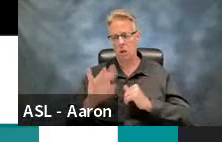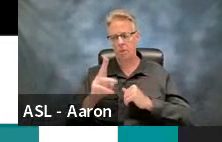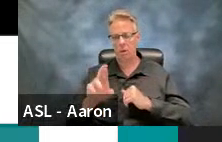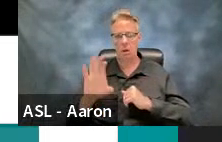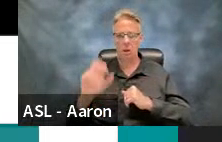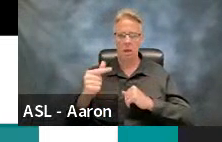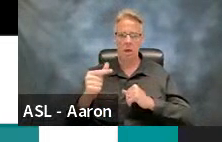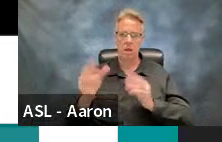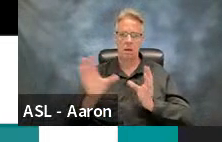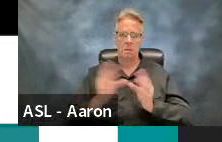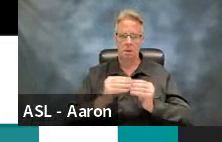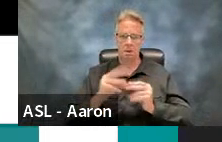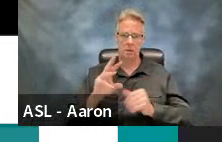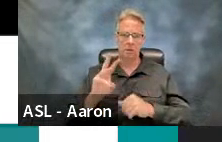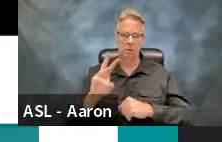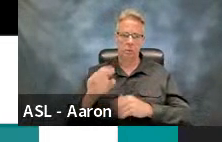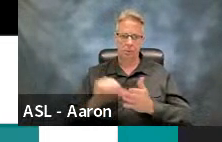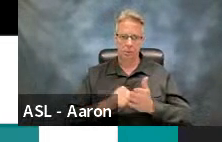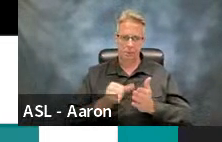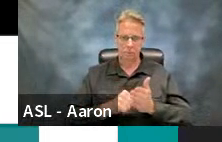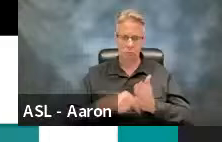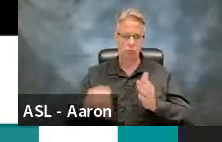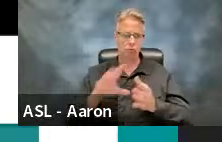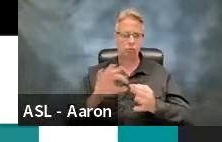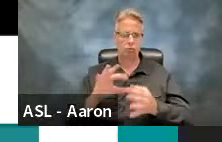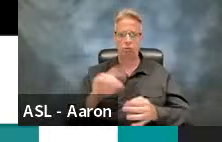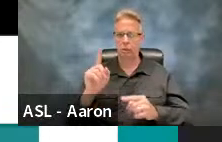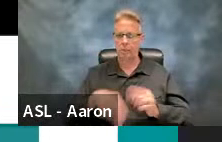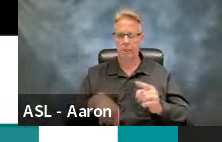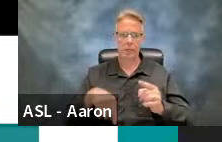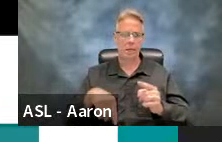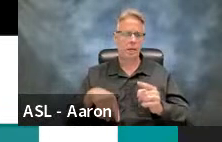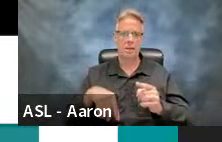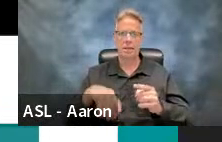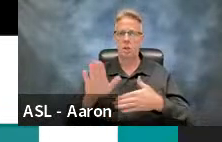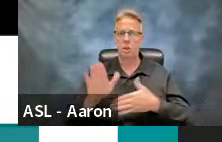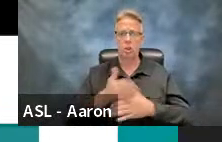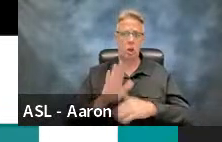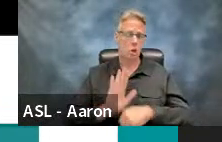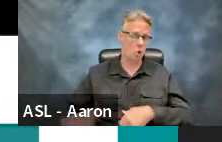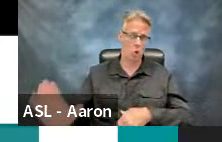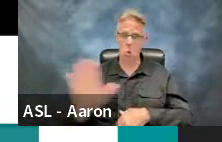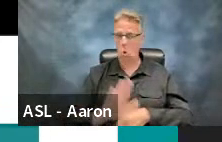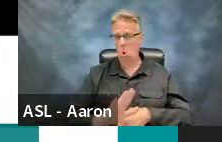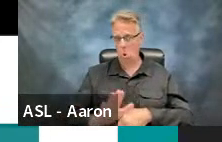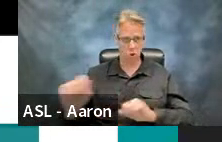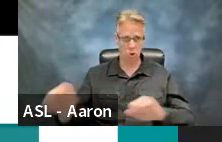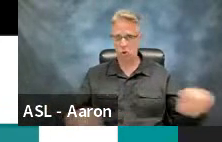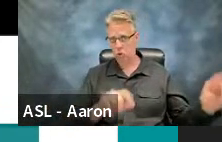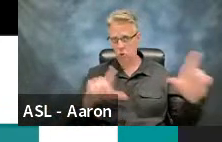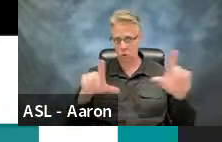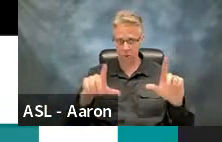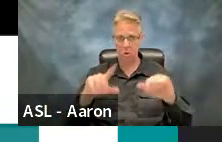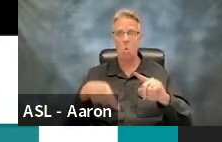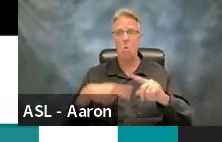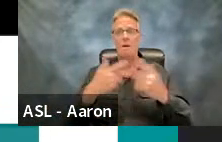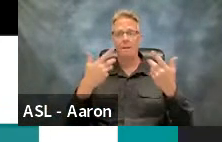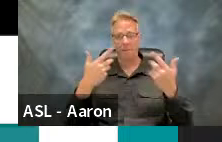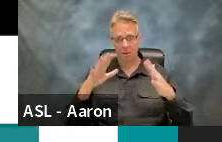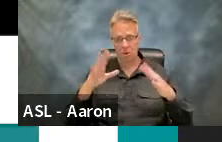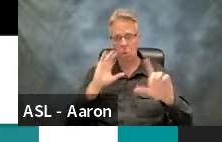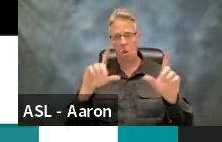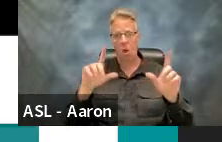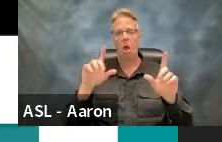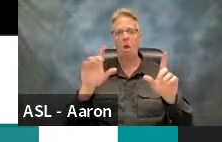meeting webpage. Commenters will not be allowed to share their screen and will be removed from the room once the public comment